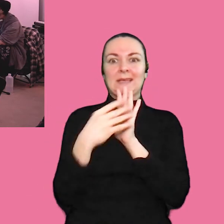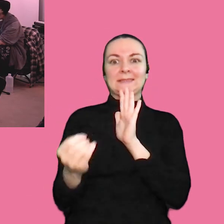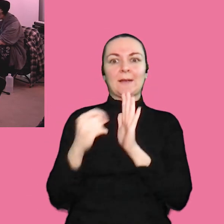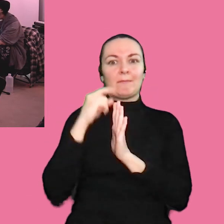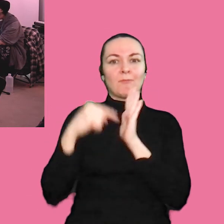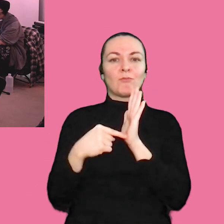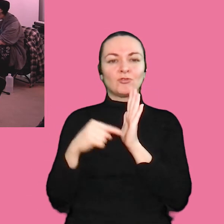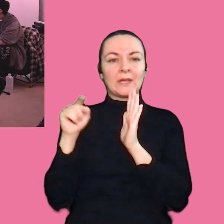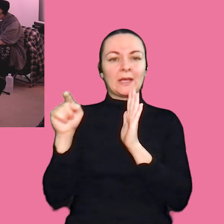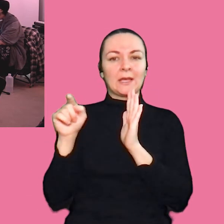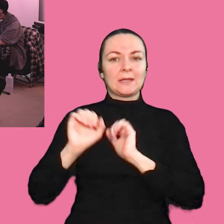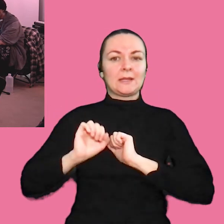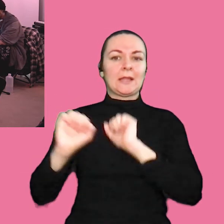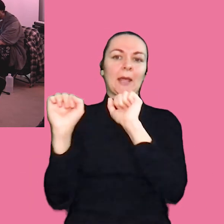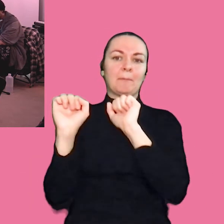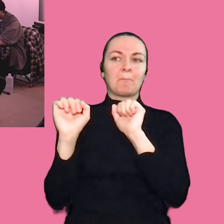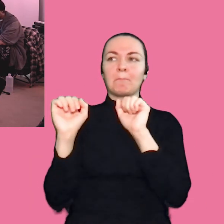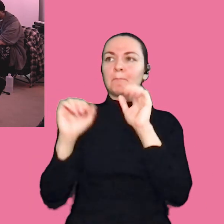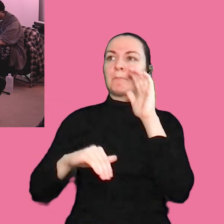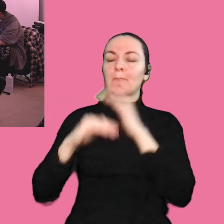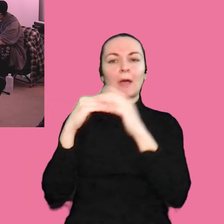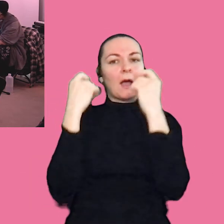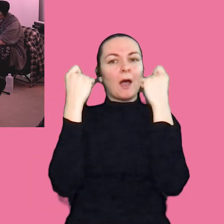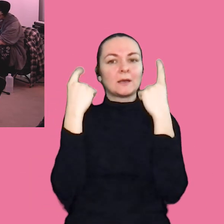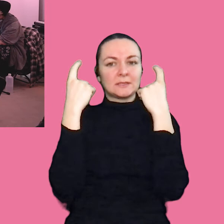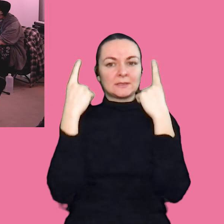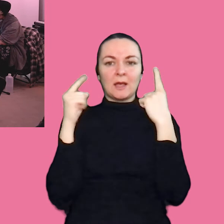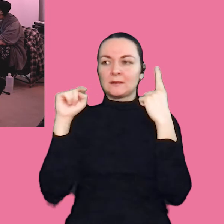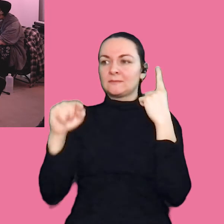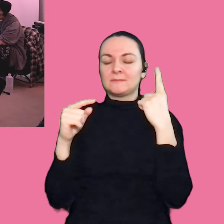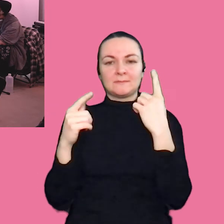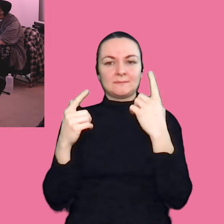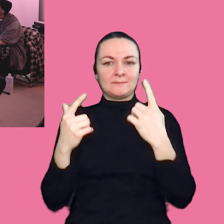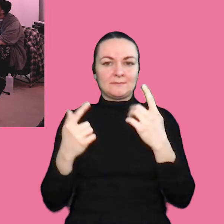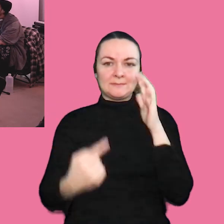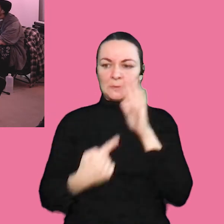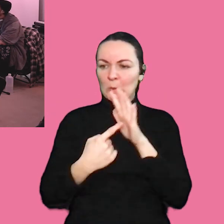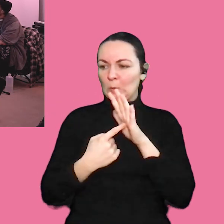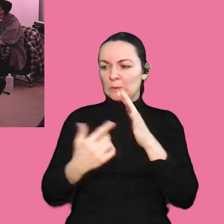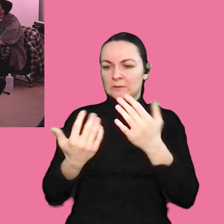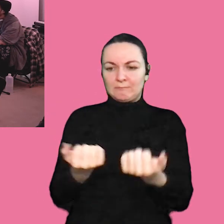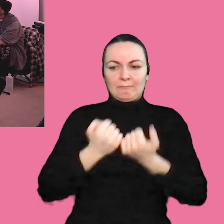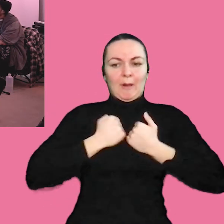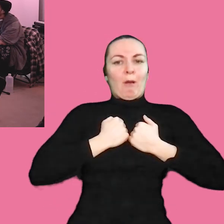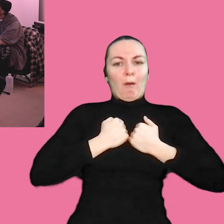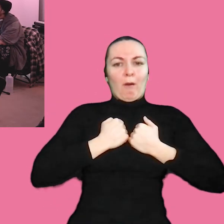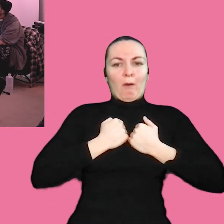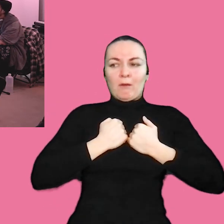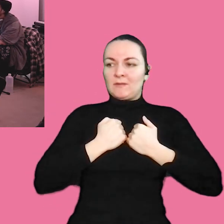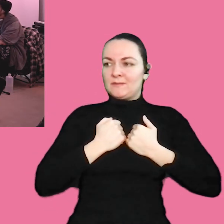example of a project that really understands the importance of belonging and story